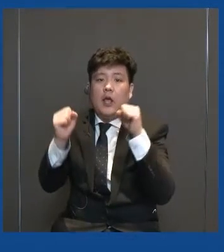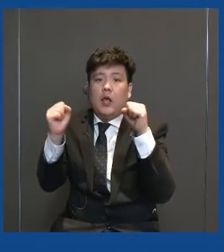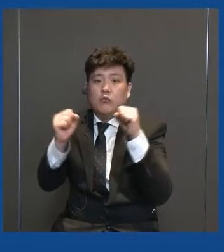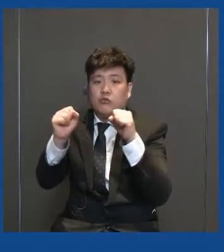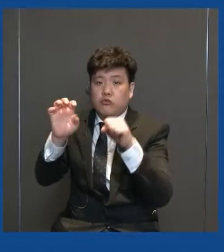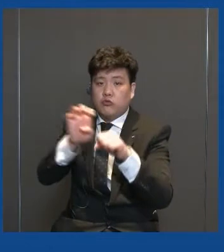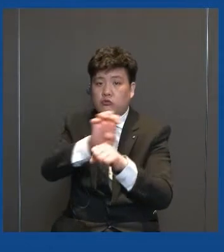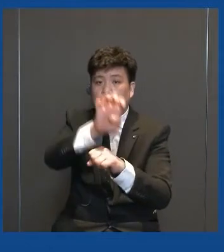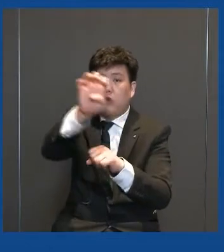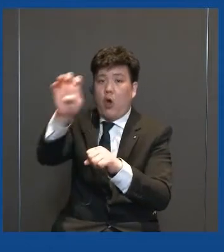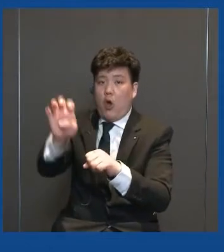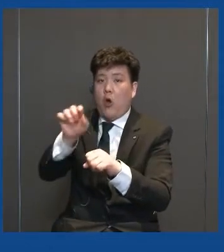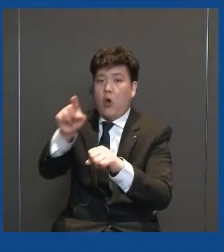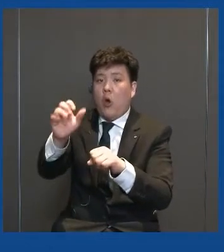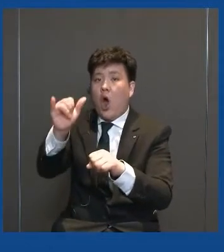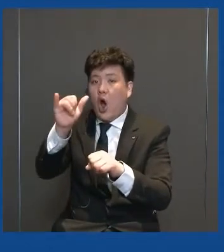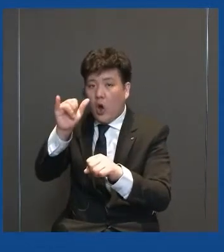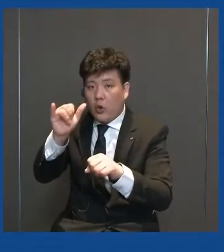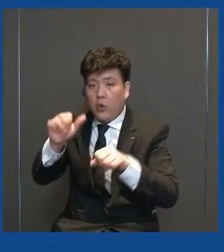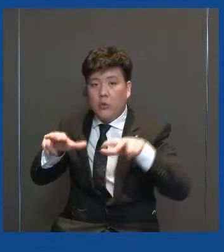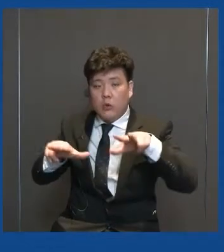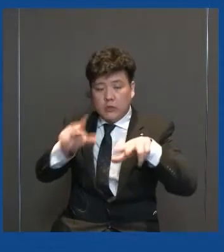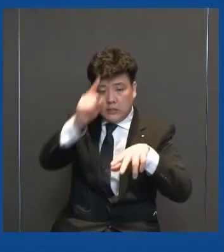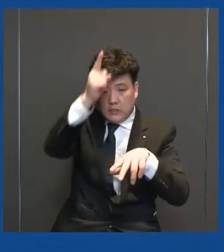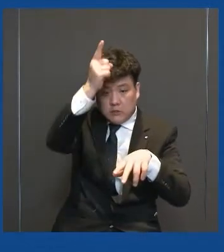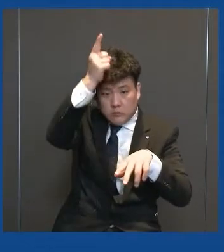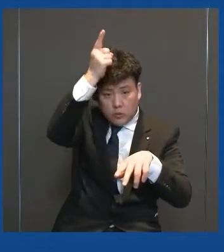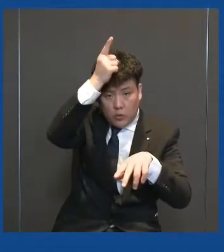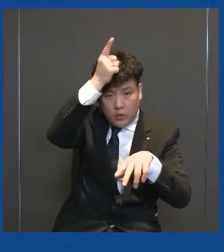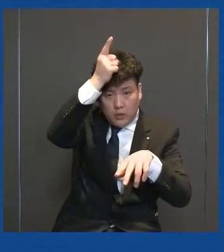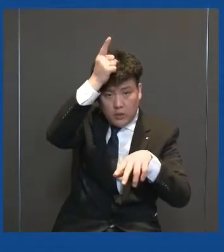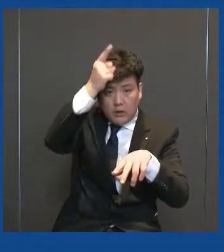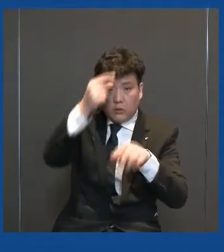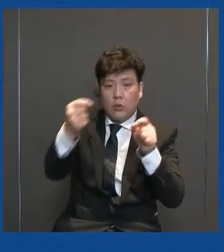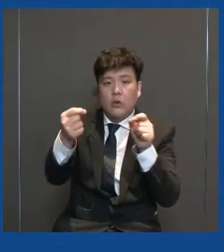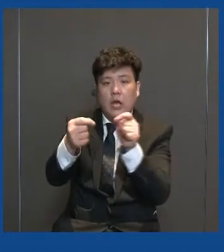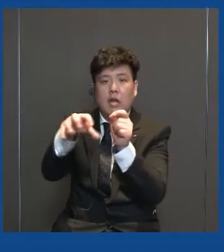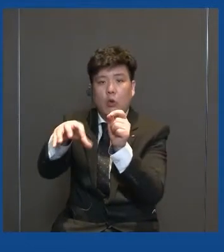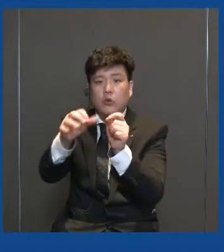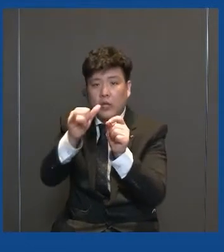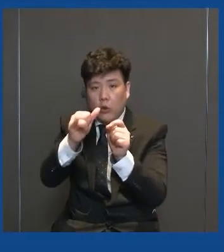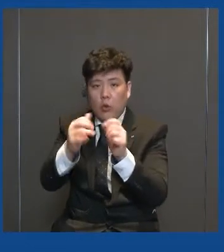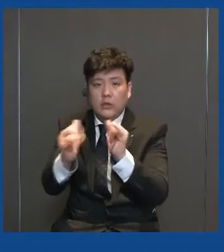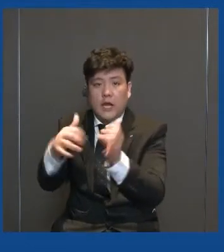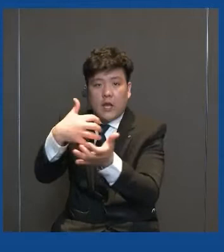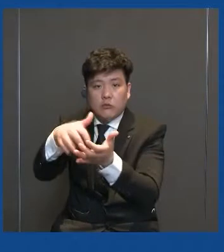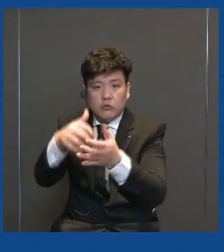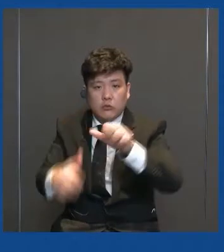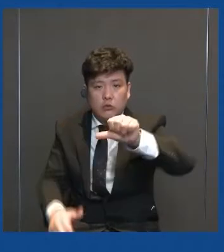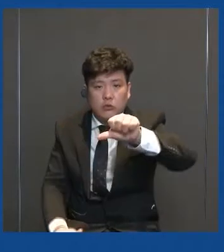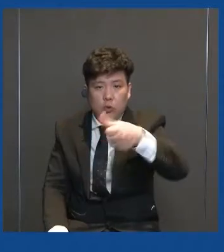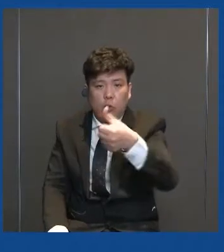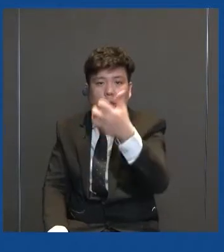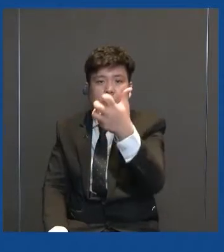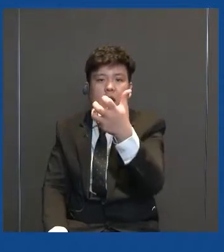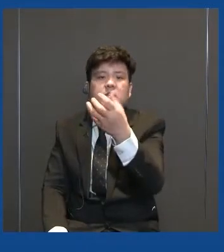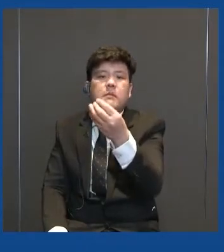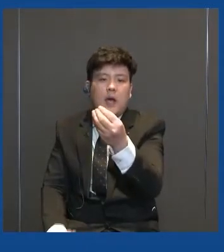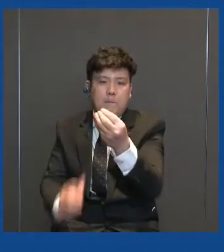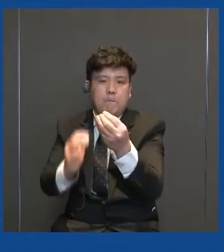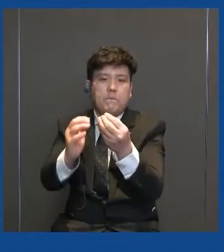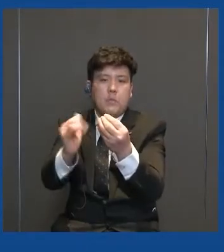about. We have approximately 5.8 million people. So we are half the size of Korea and